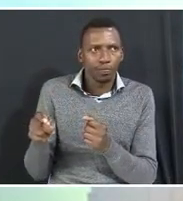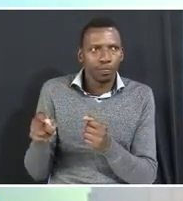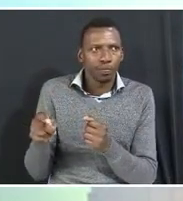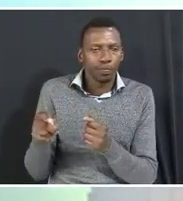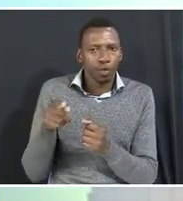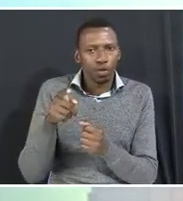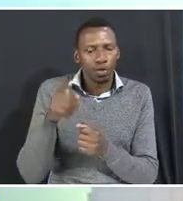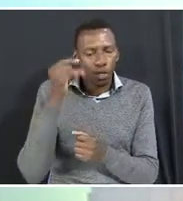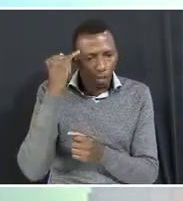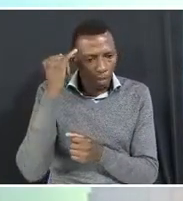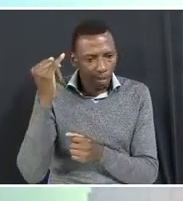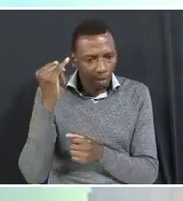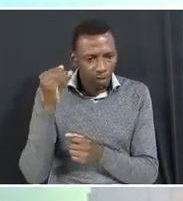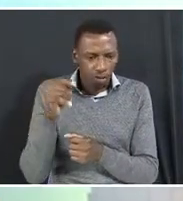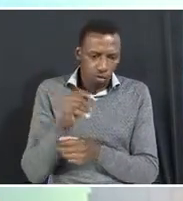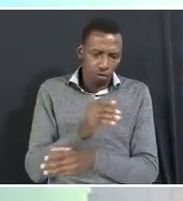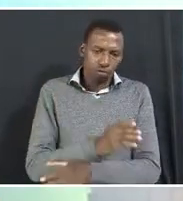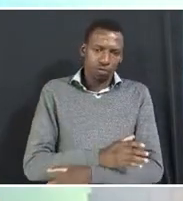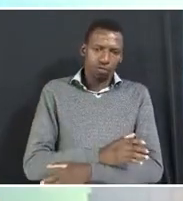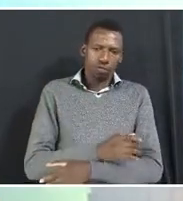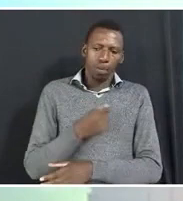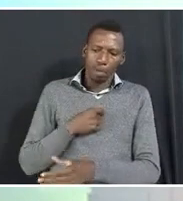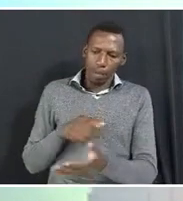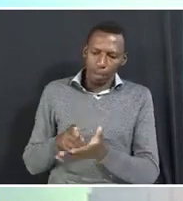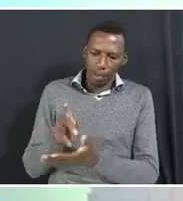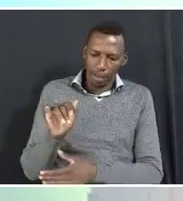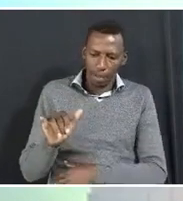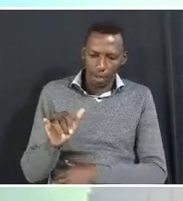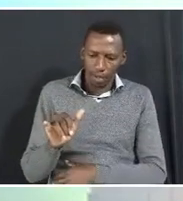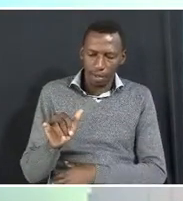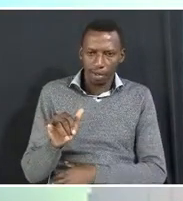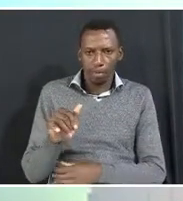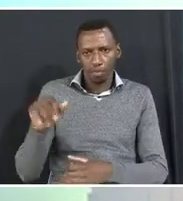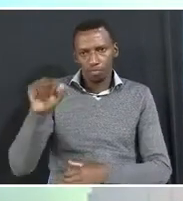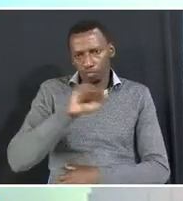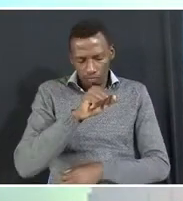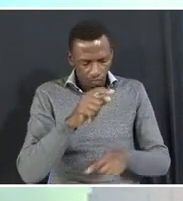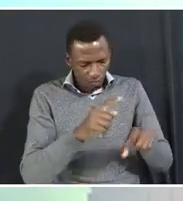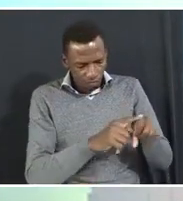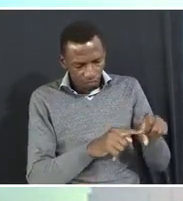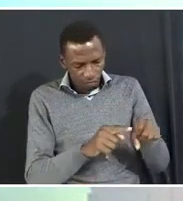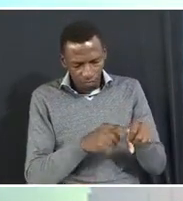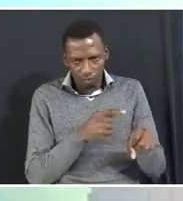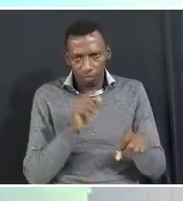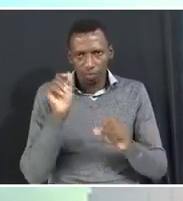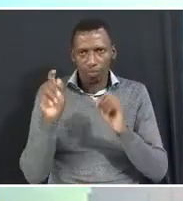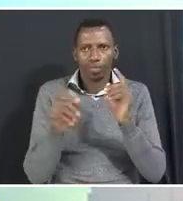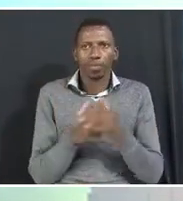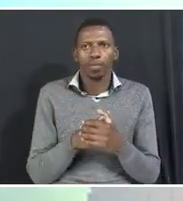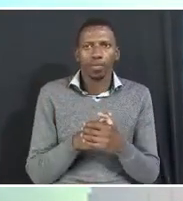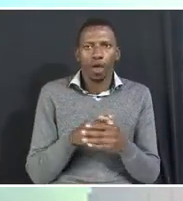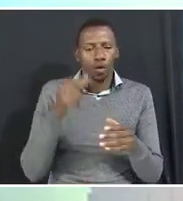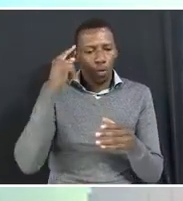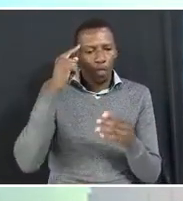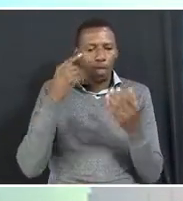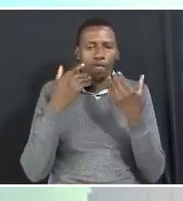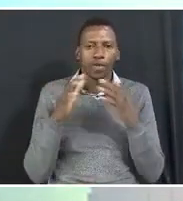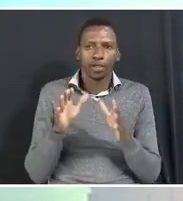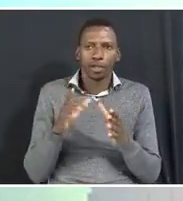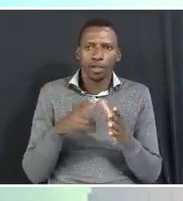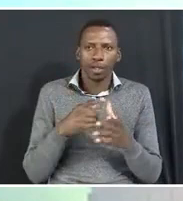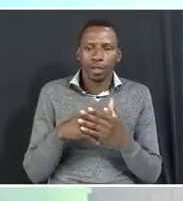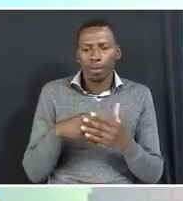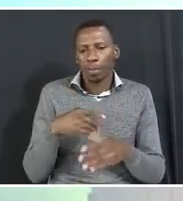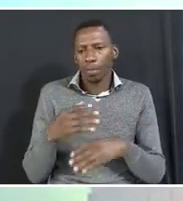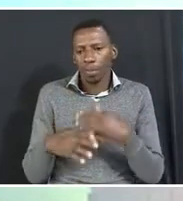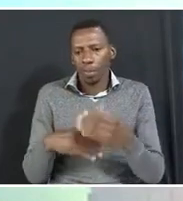you imagine you sit back and you say, I bought her a Benz, and you count it down. And then along the way,